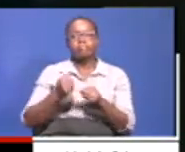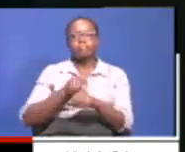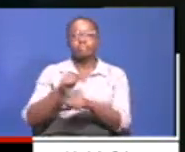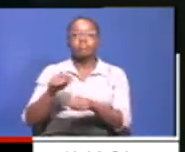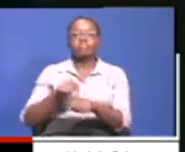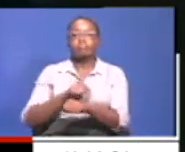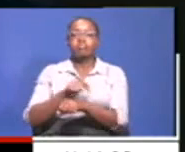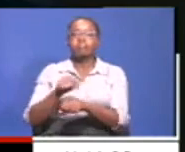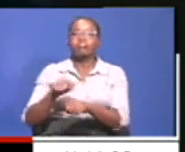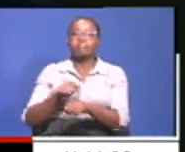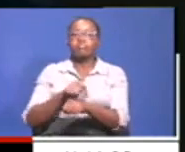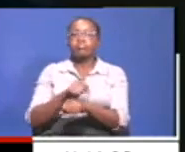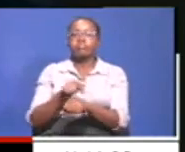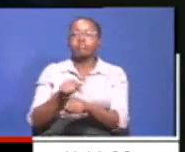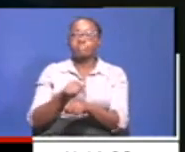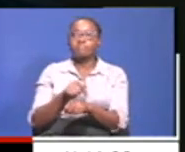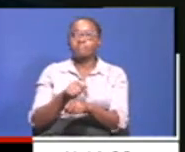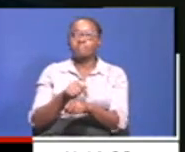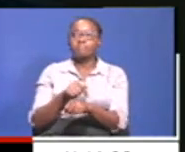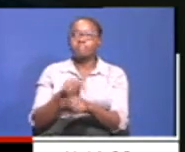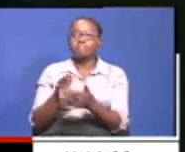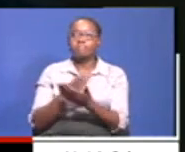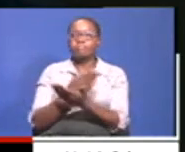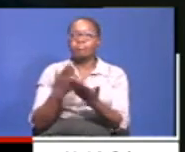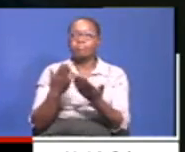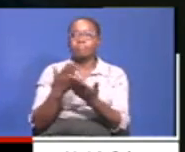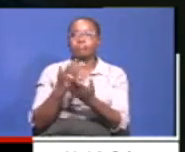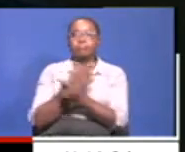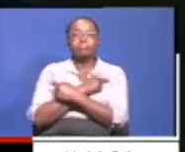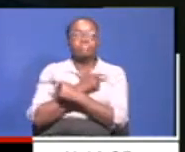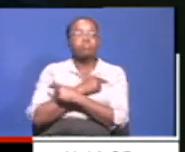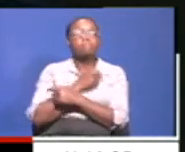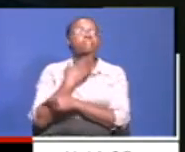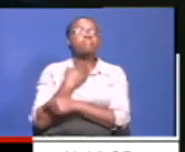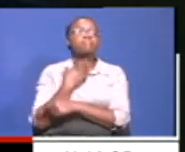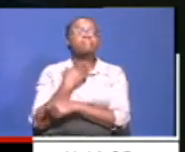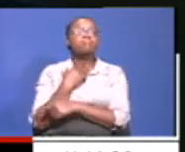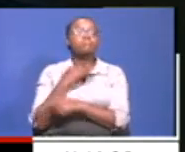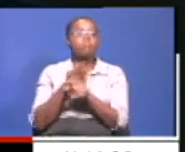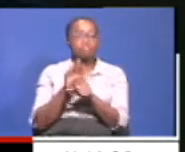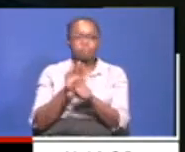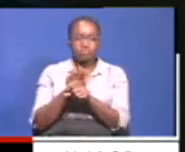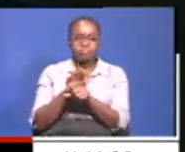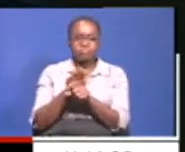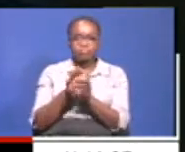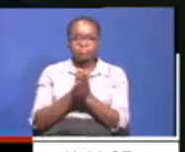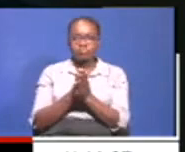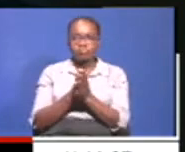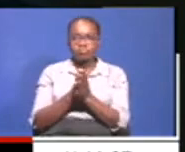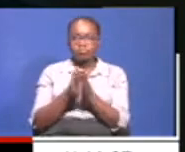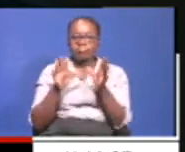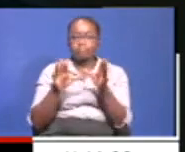and days and days. So this is something that I love and adore. And I embrace this challenge. I'm